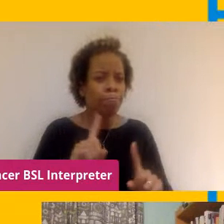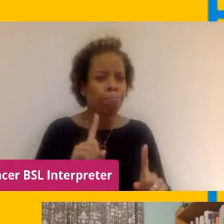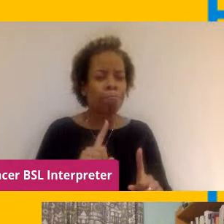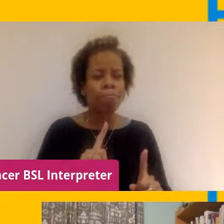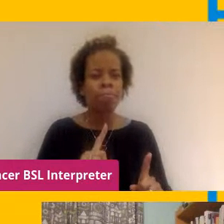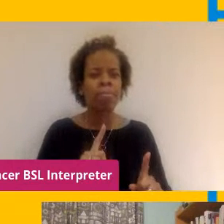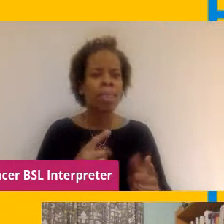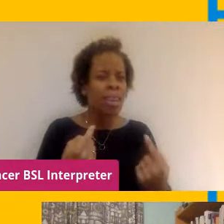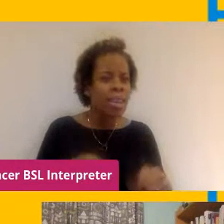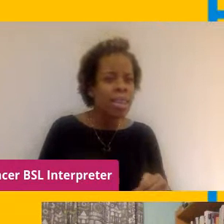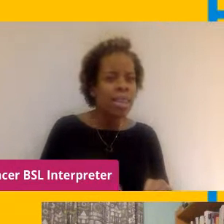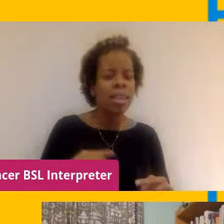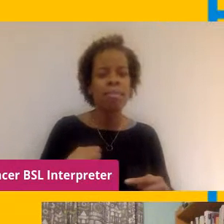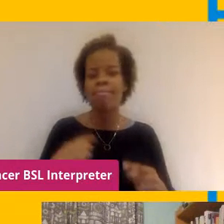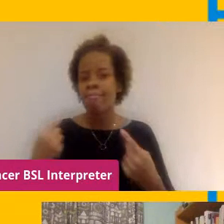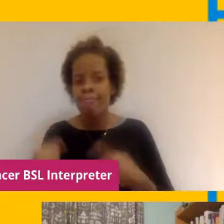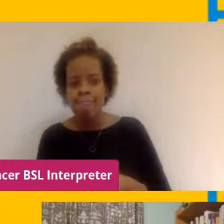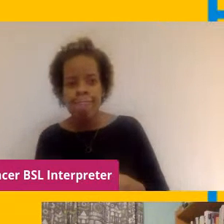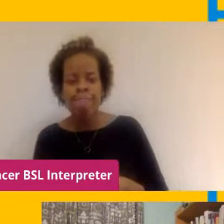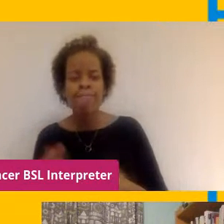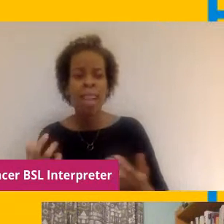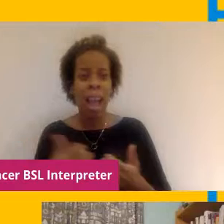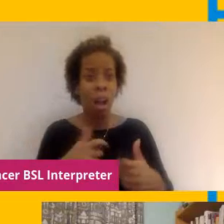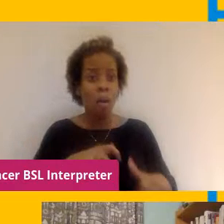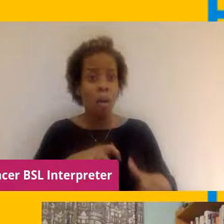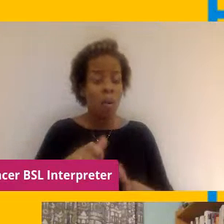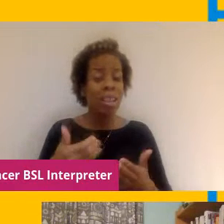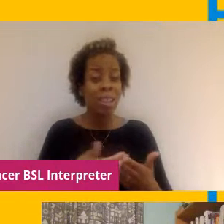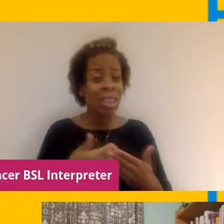and how you can keep yourself safe. Employers are